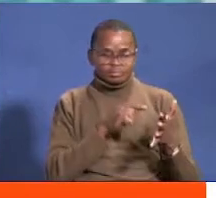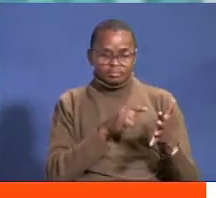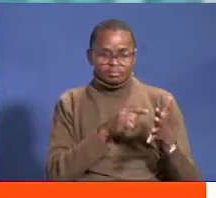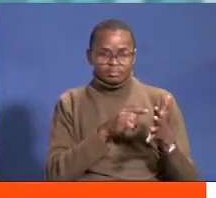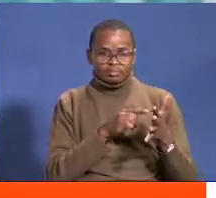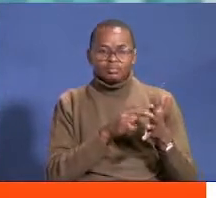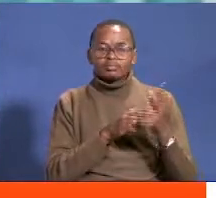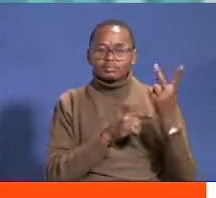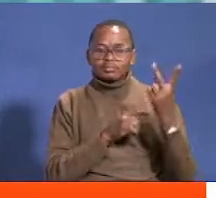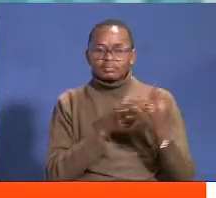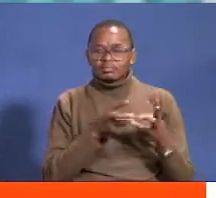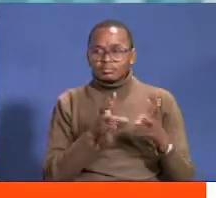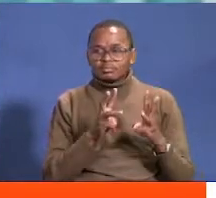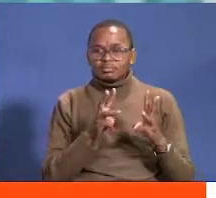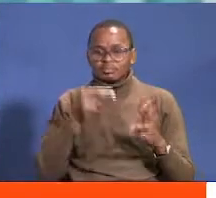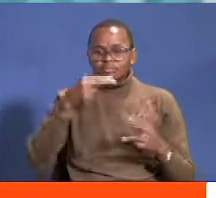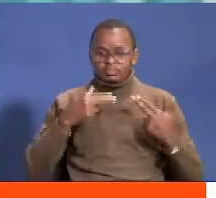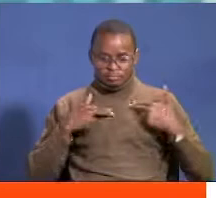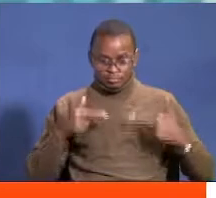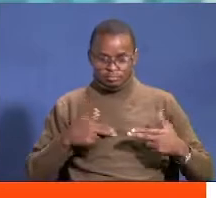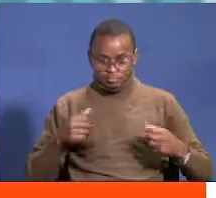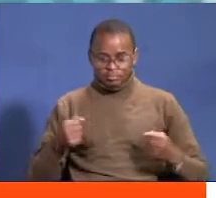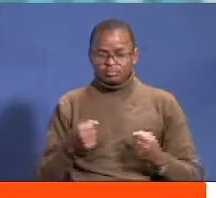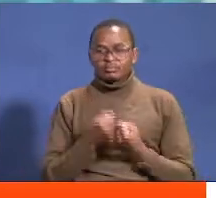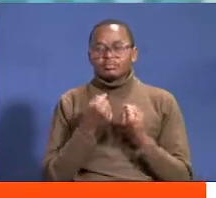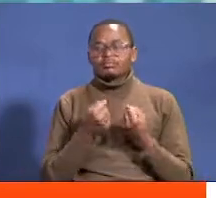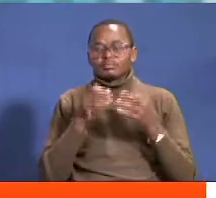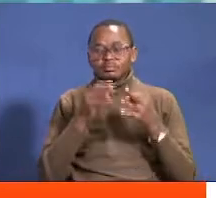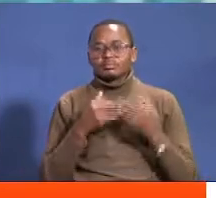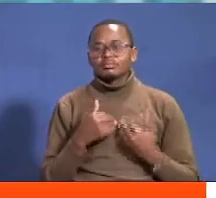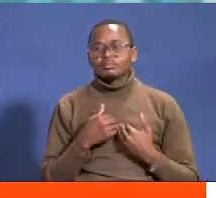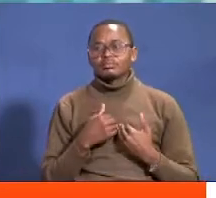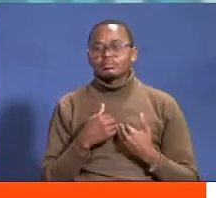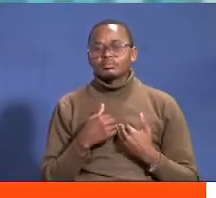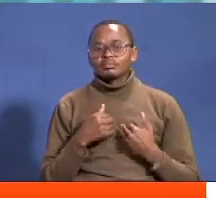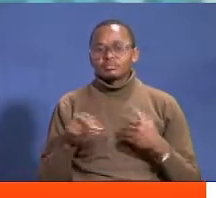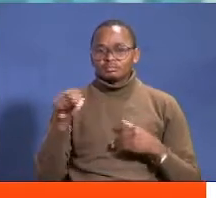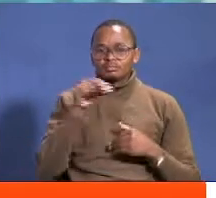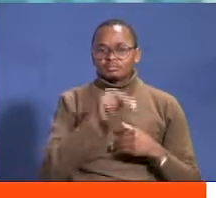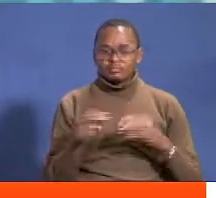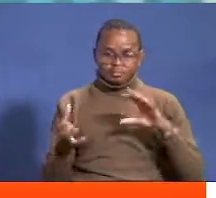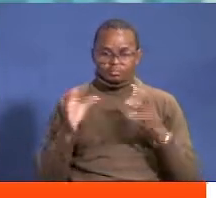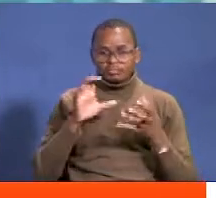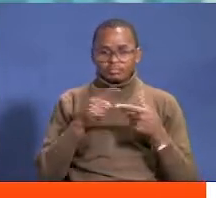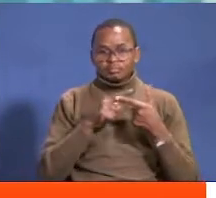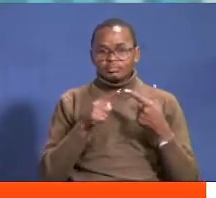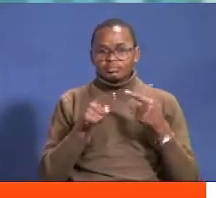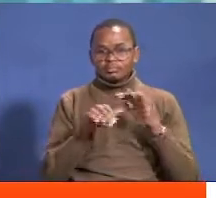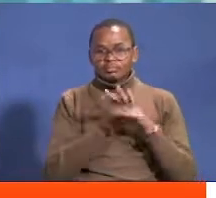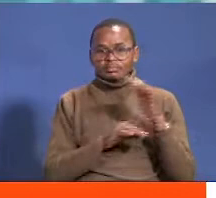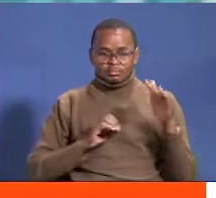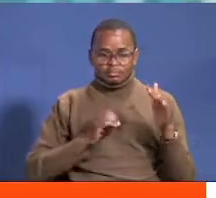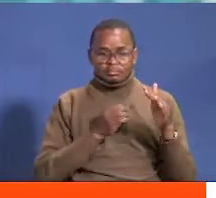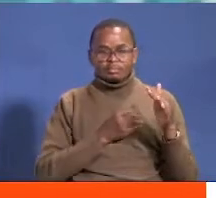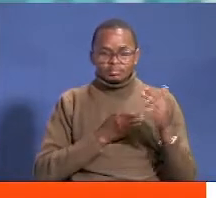two instances. Right. We have human causes of climate change, and of course, we have, natural causes of climate change. But basically, our